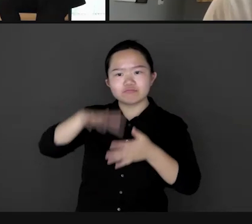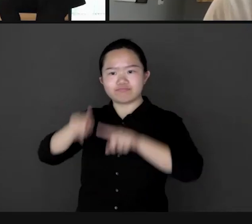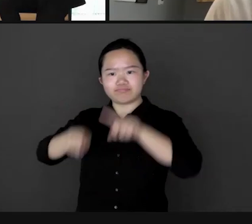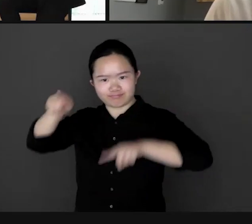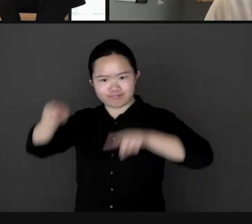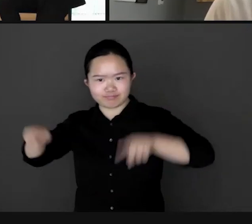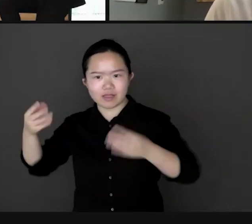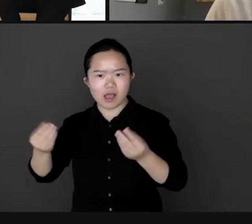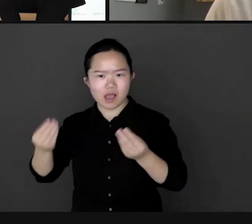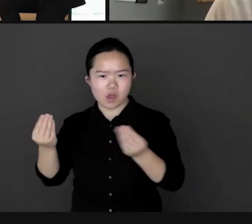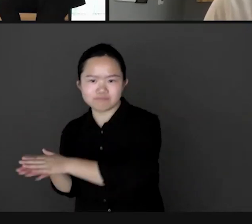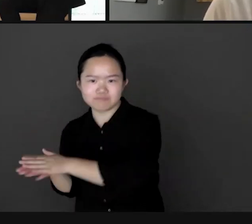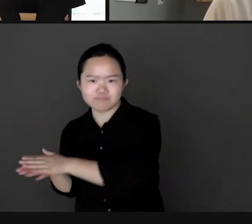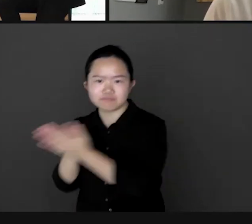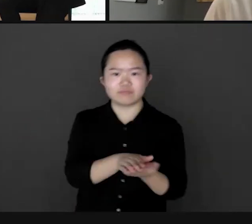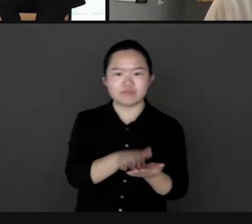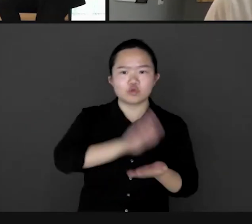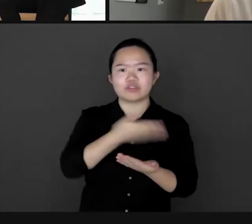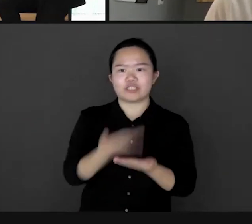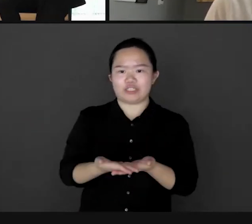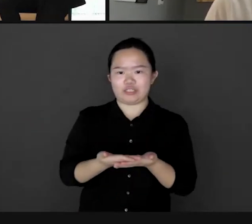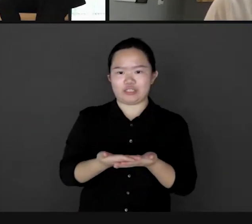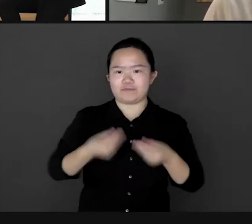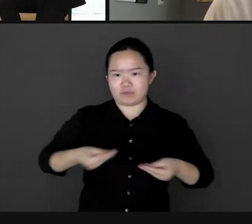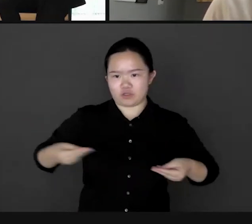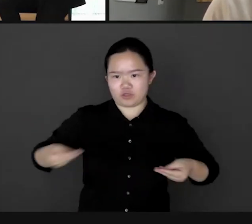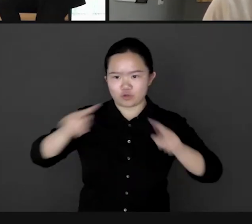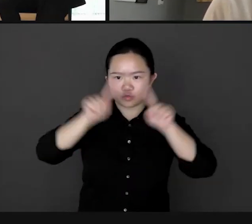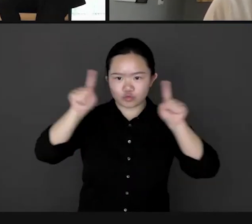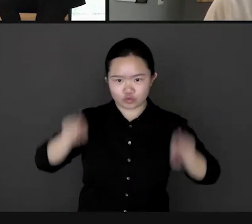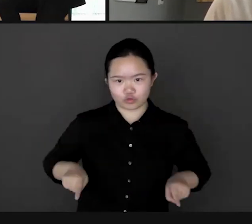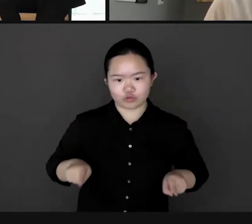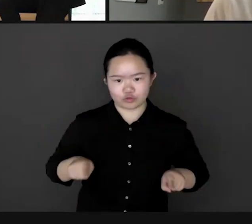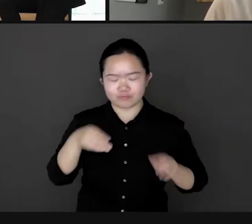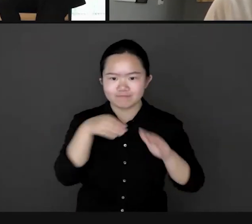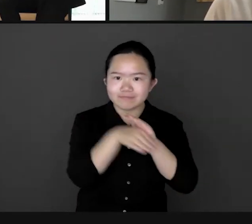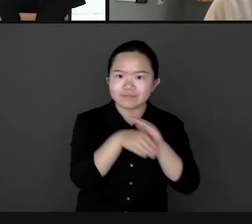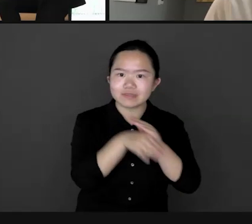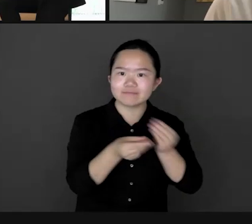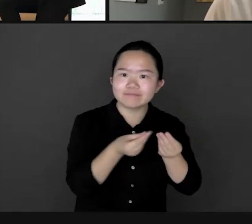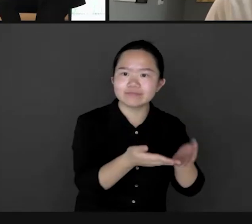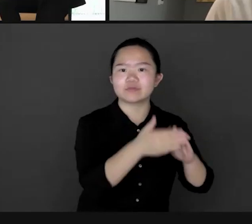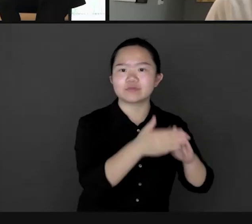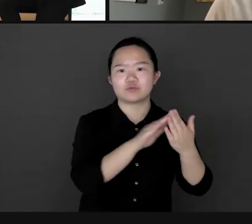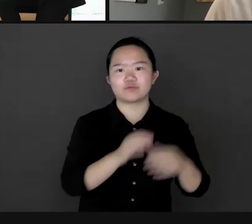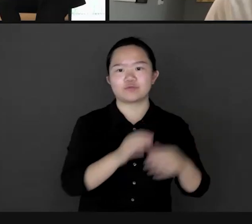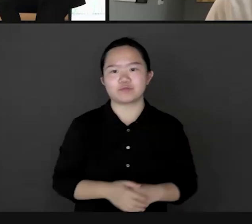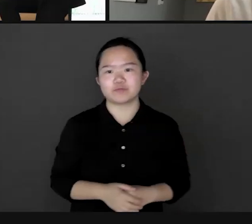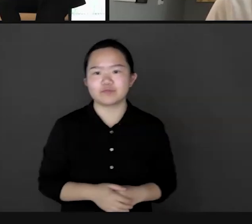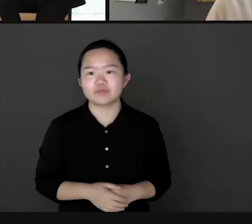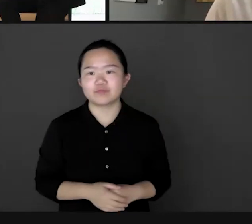growth in professional certification. Today, up to June, we have more than 700